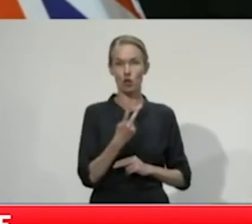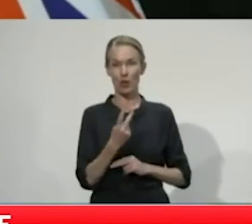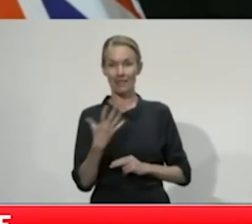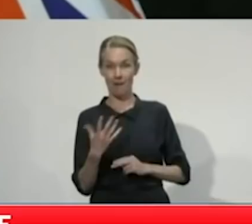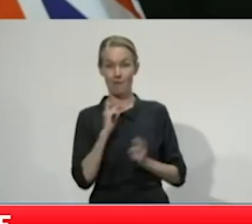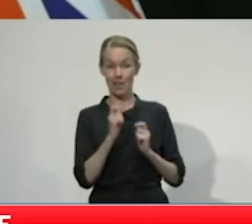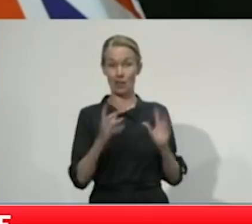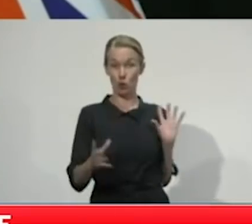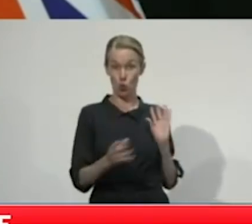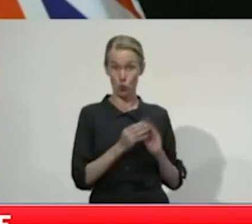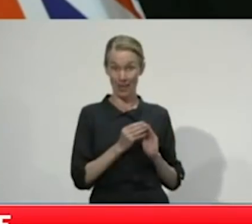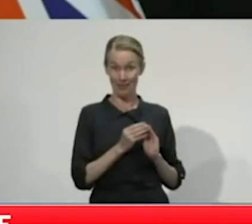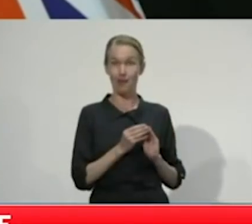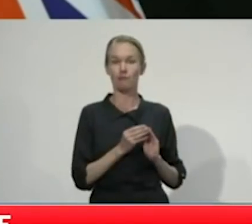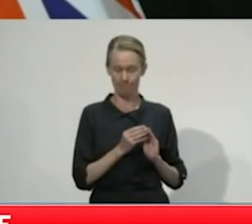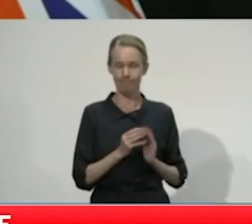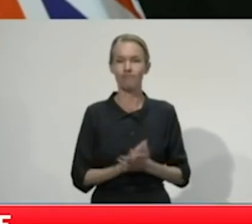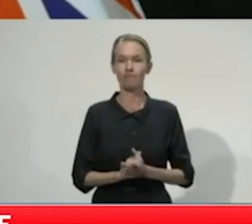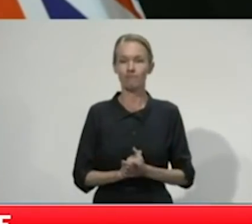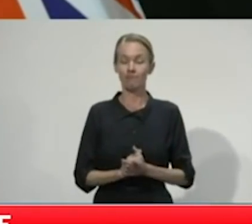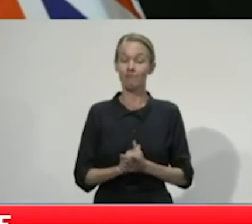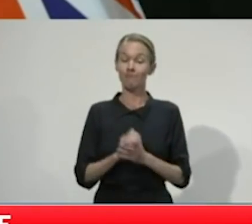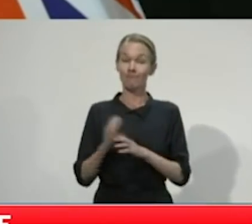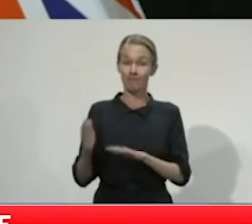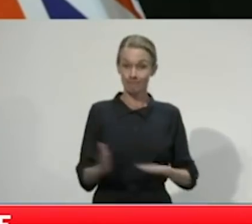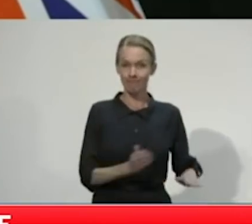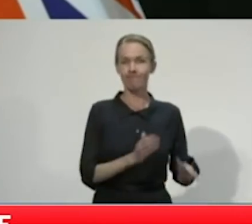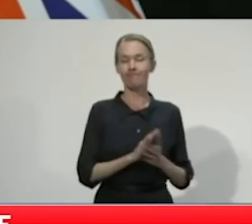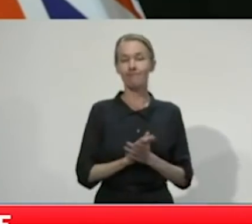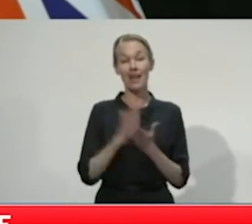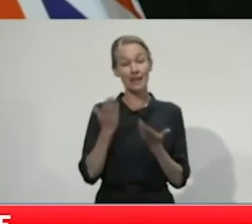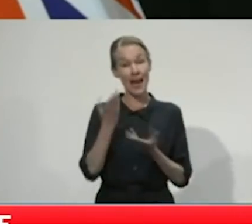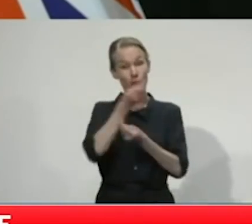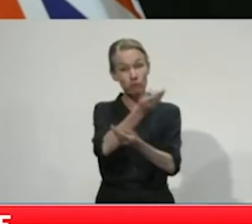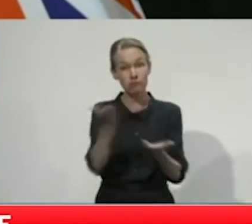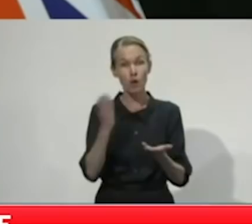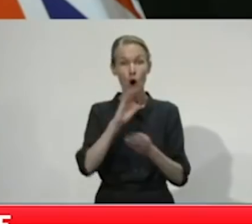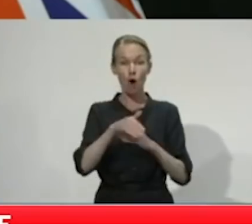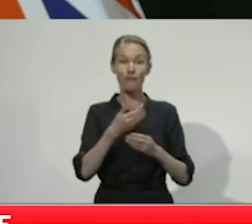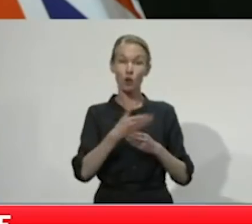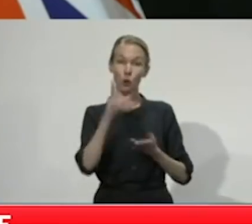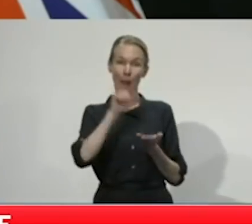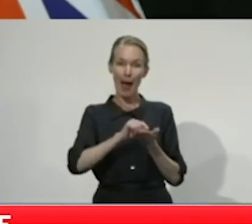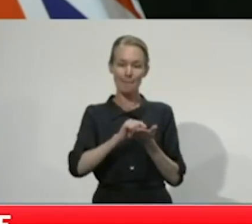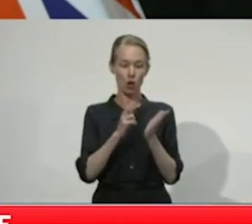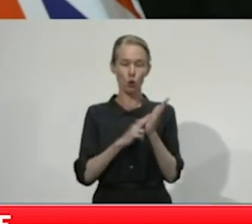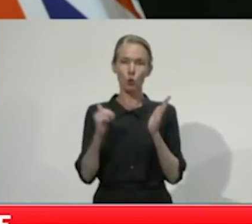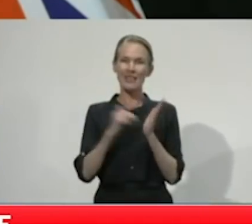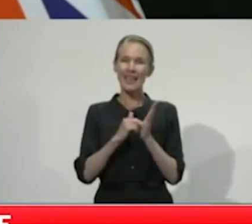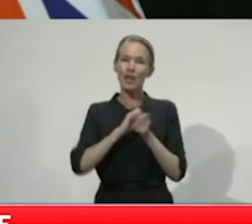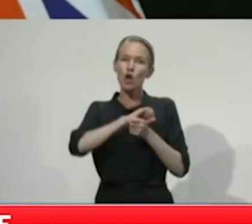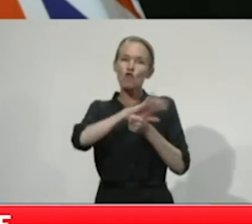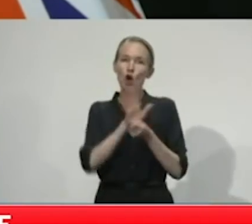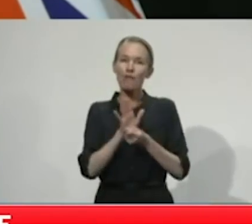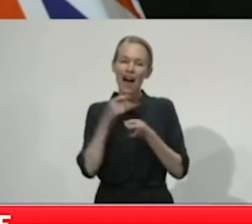238,725 tests processed. I'd like to talk a little bit about the new app, NZ COVID Tracer. So, as